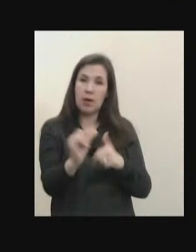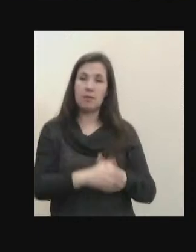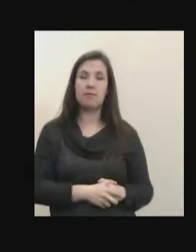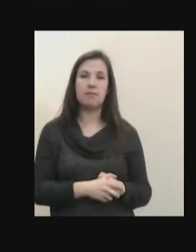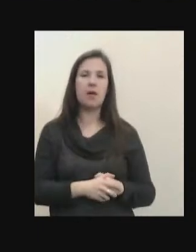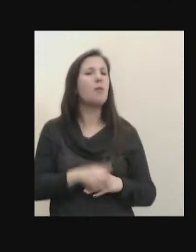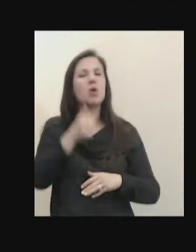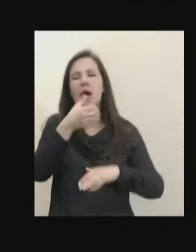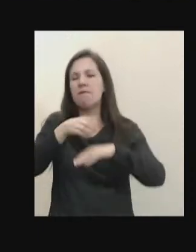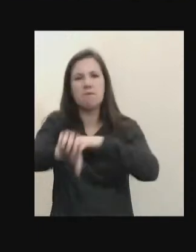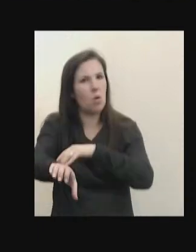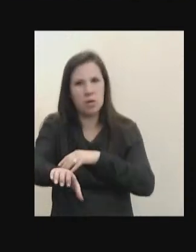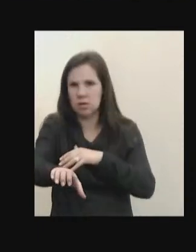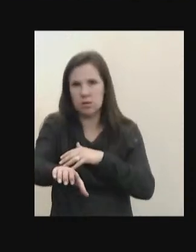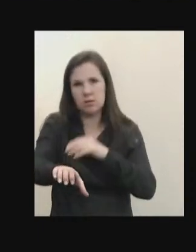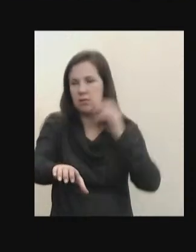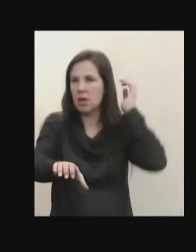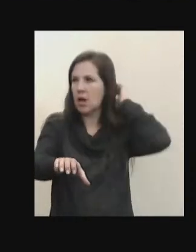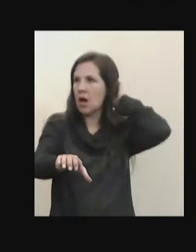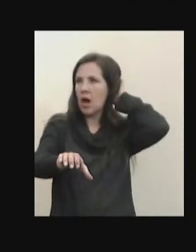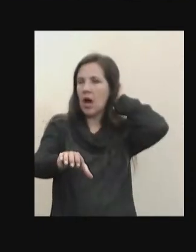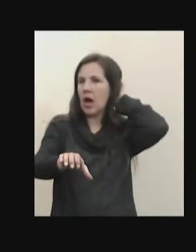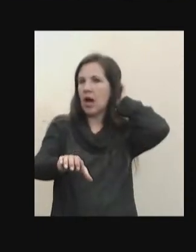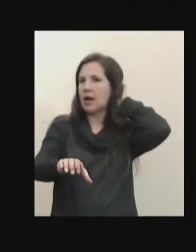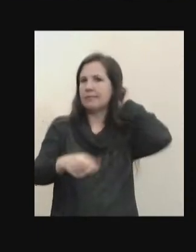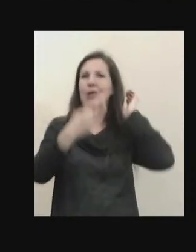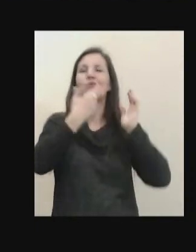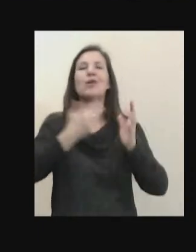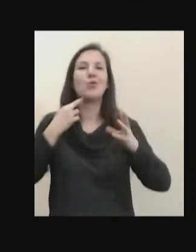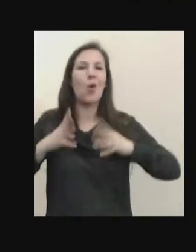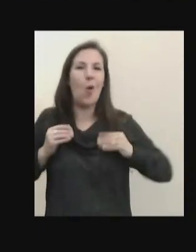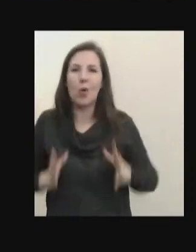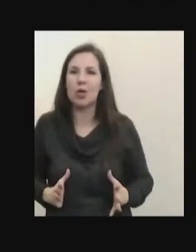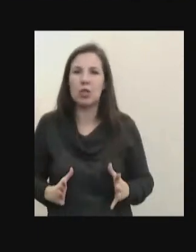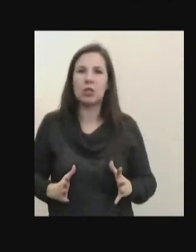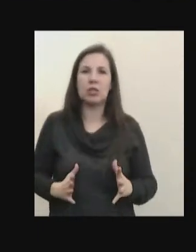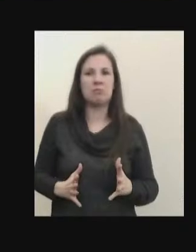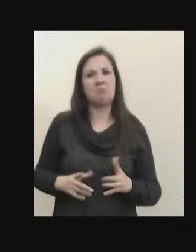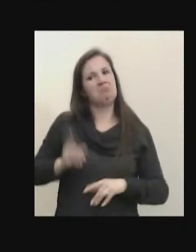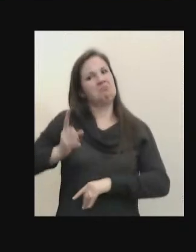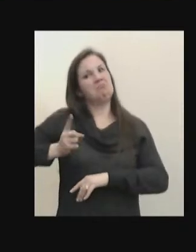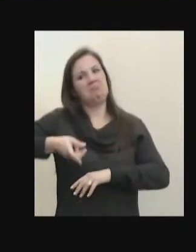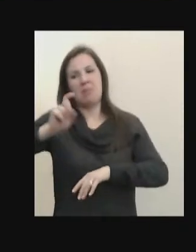it down the throats of restaurateurs and others at this point. They can do it if they so choose.